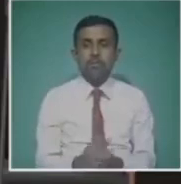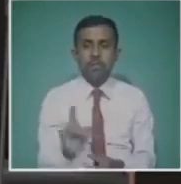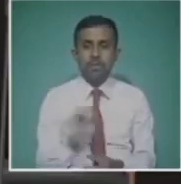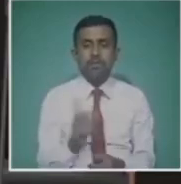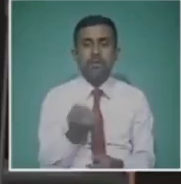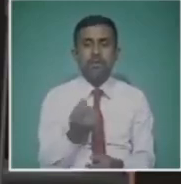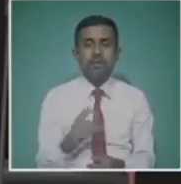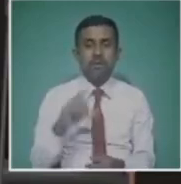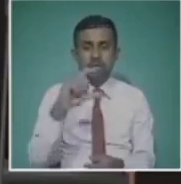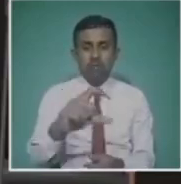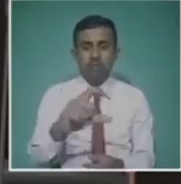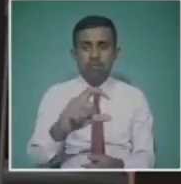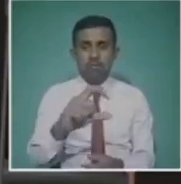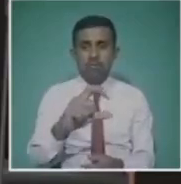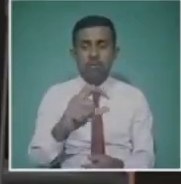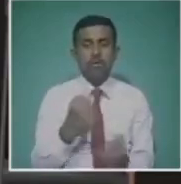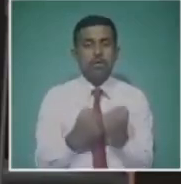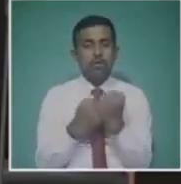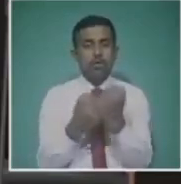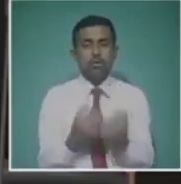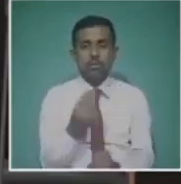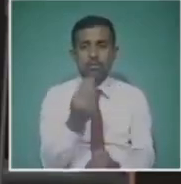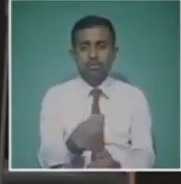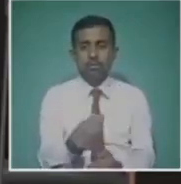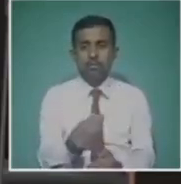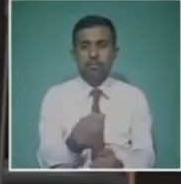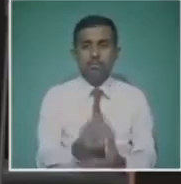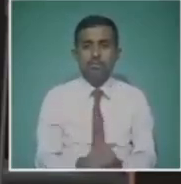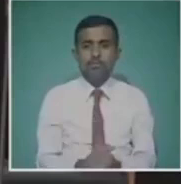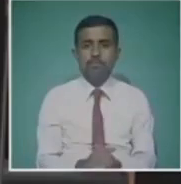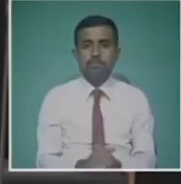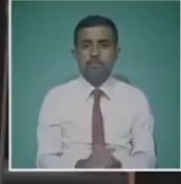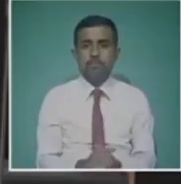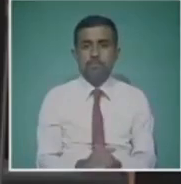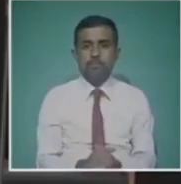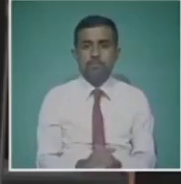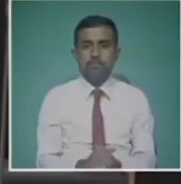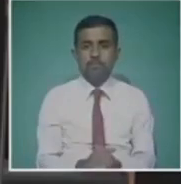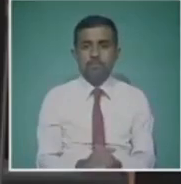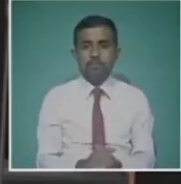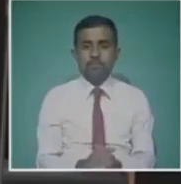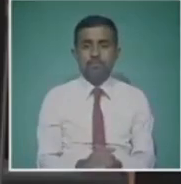Kelima Mudala, we give a grant to those who really can't afford to poor so they can live there. As far as their